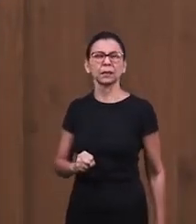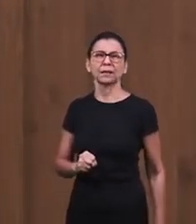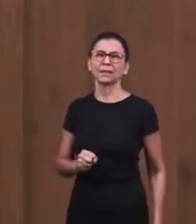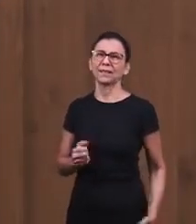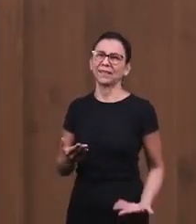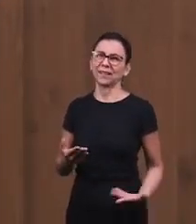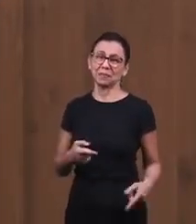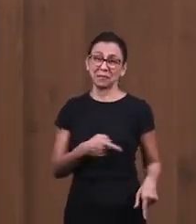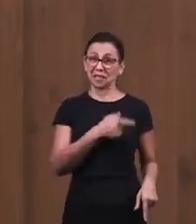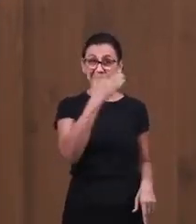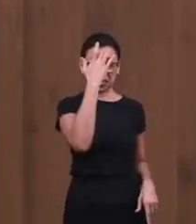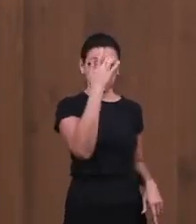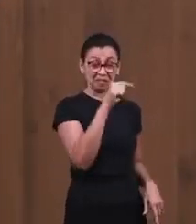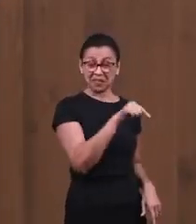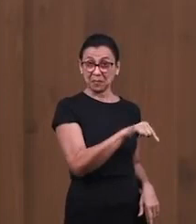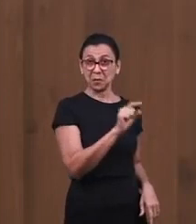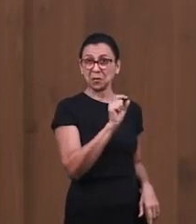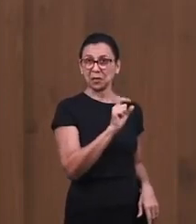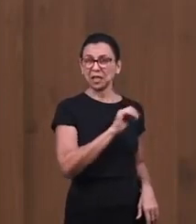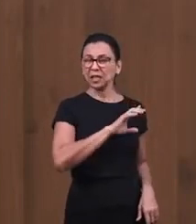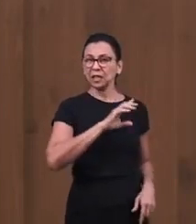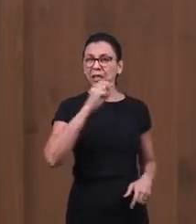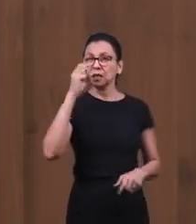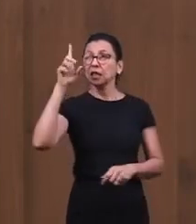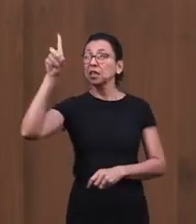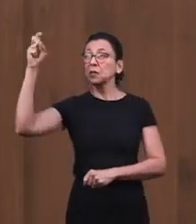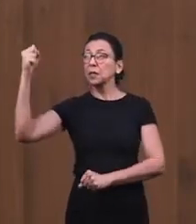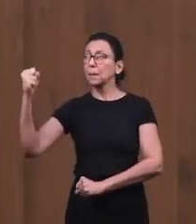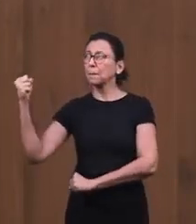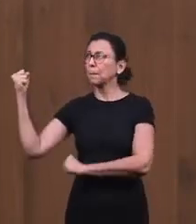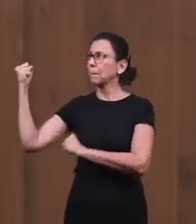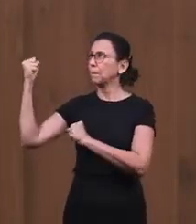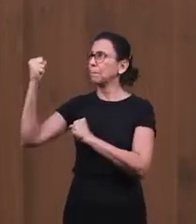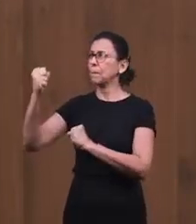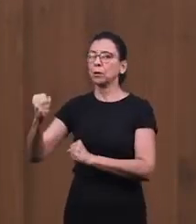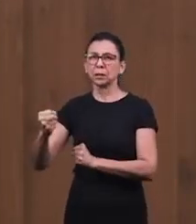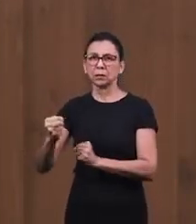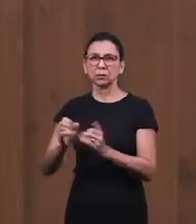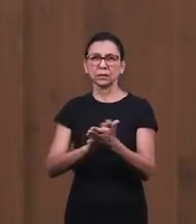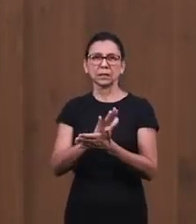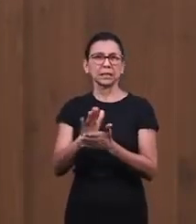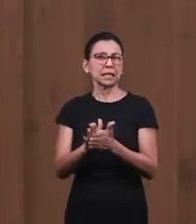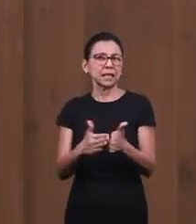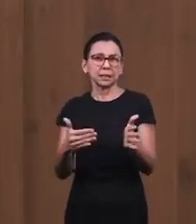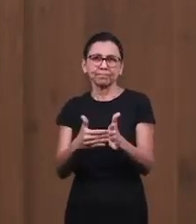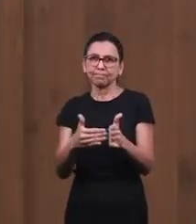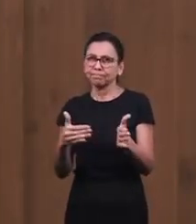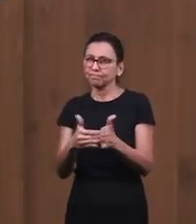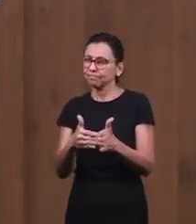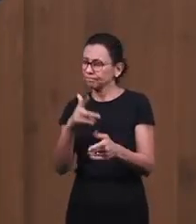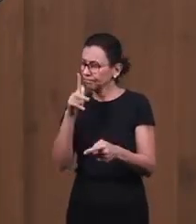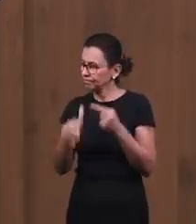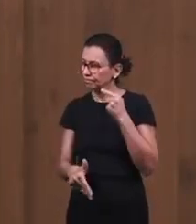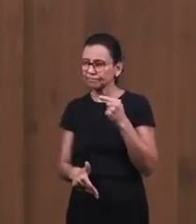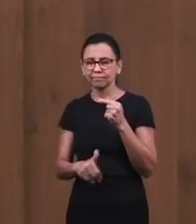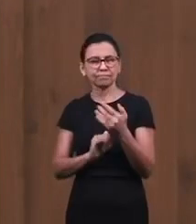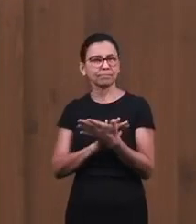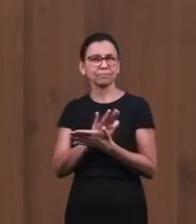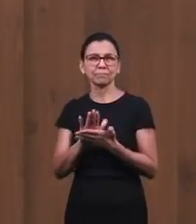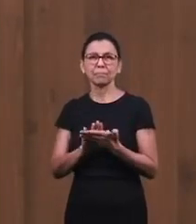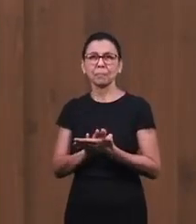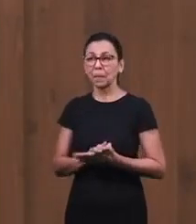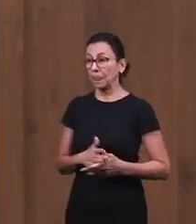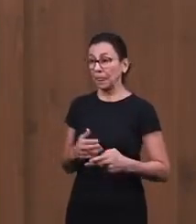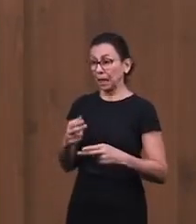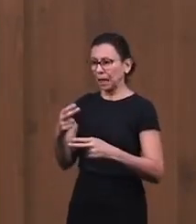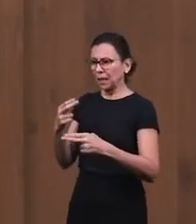going to enter, and we're going to start killing all of them. But they didn't know that when the Lord operates, nothing can stop that. And then